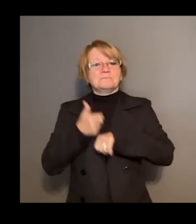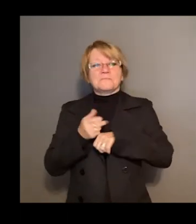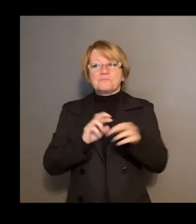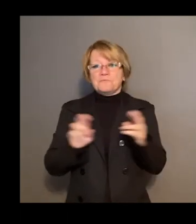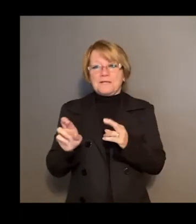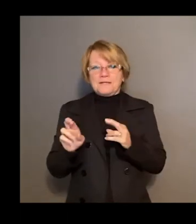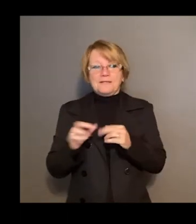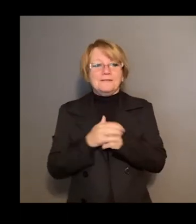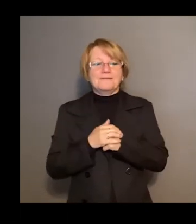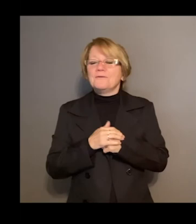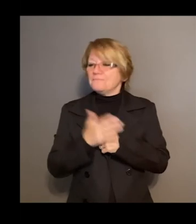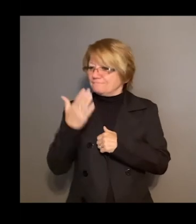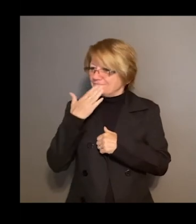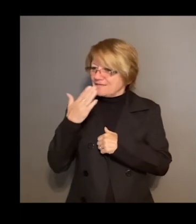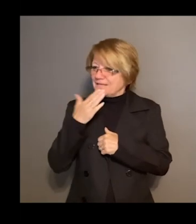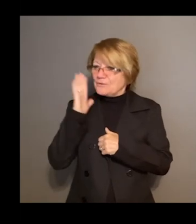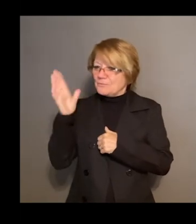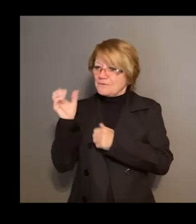situated.